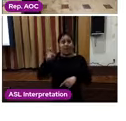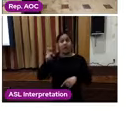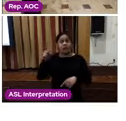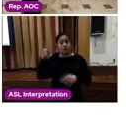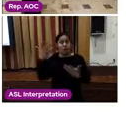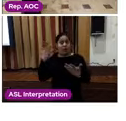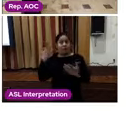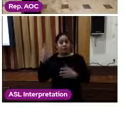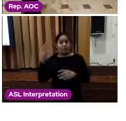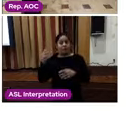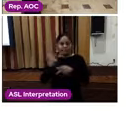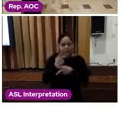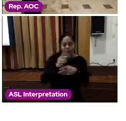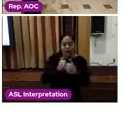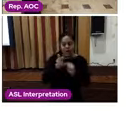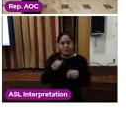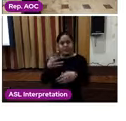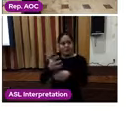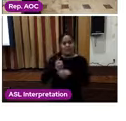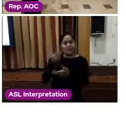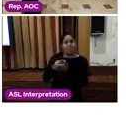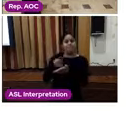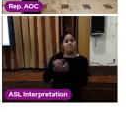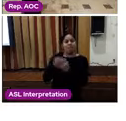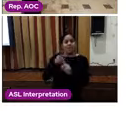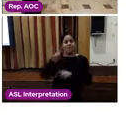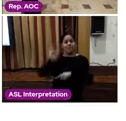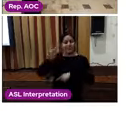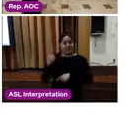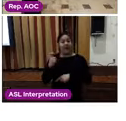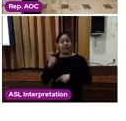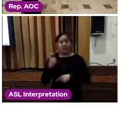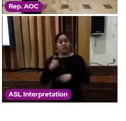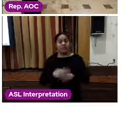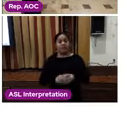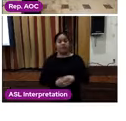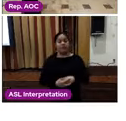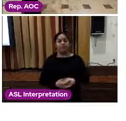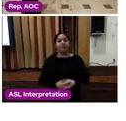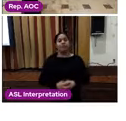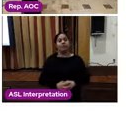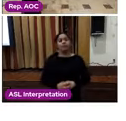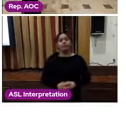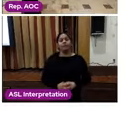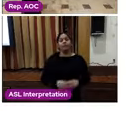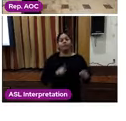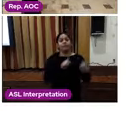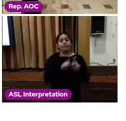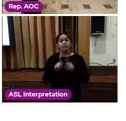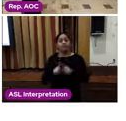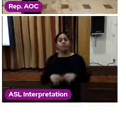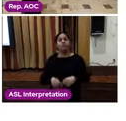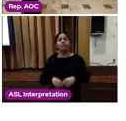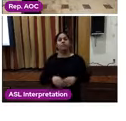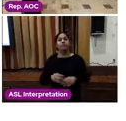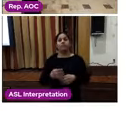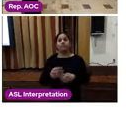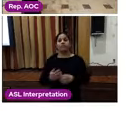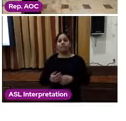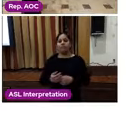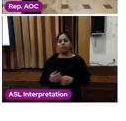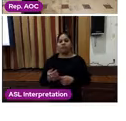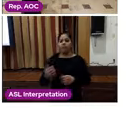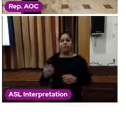money. So any remaining child tax credit funds that you might have, there's a recovery rebate tax credit, and